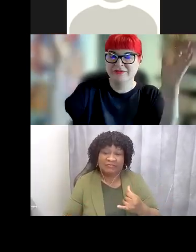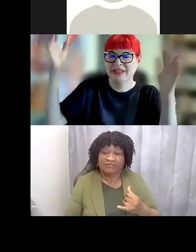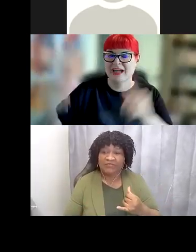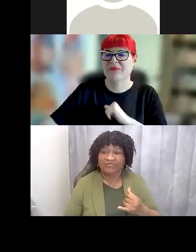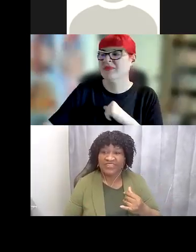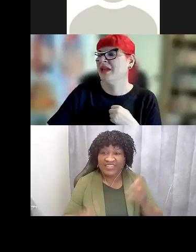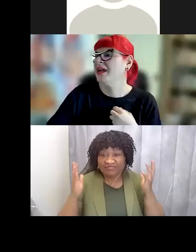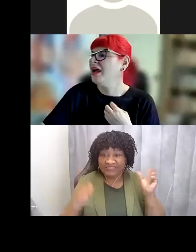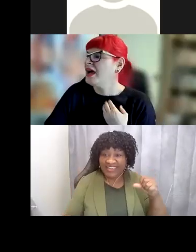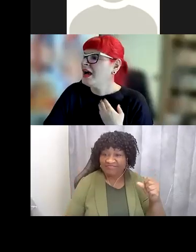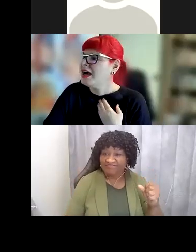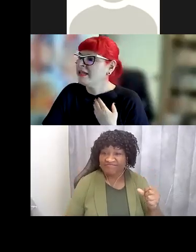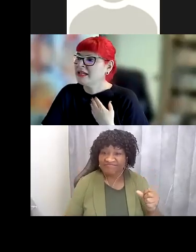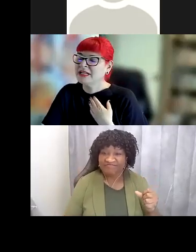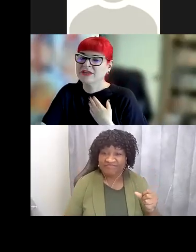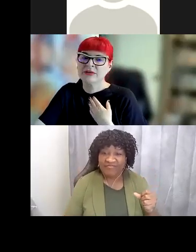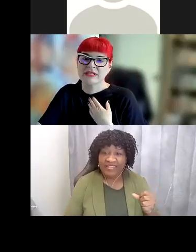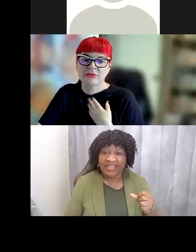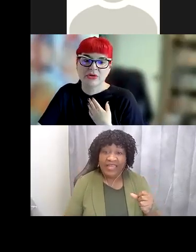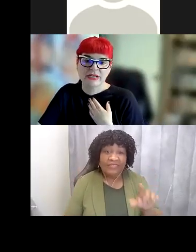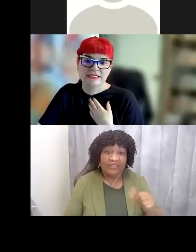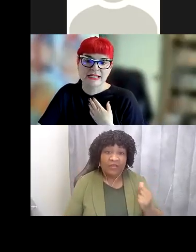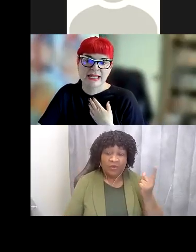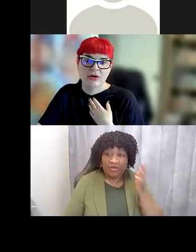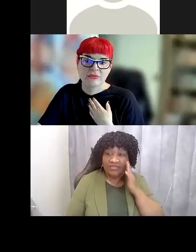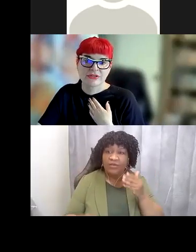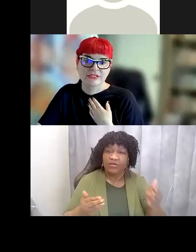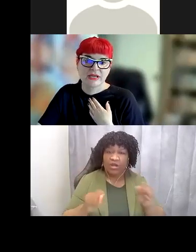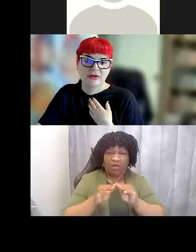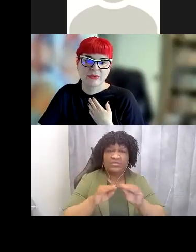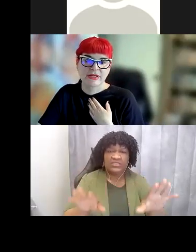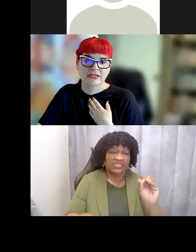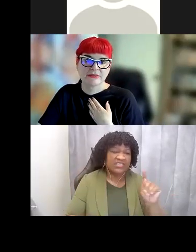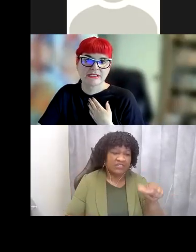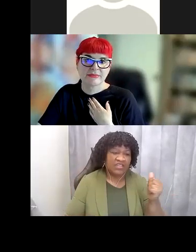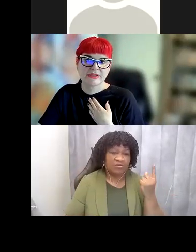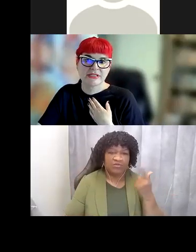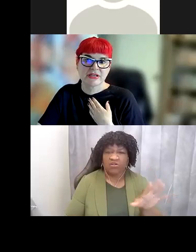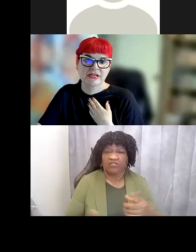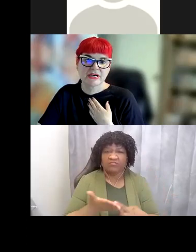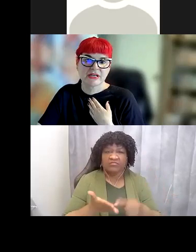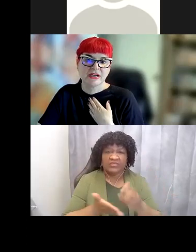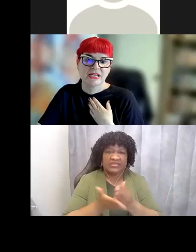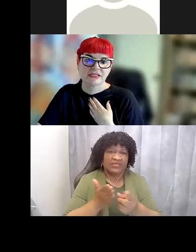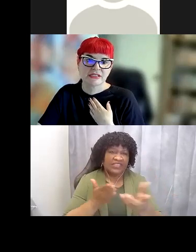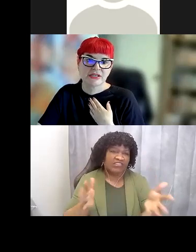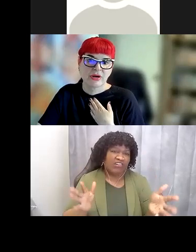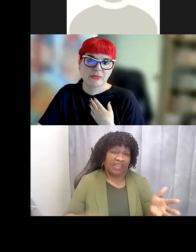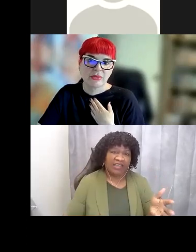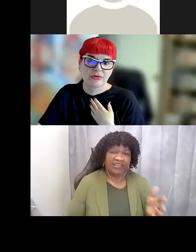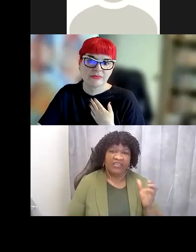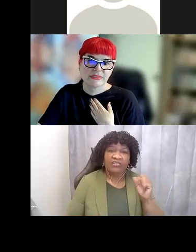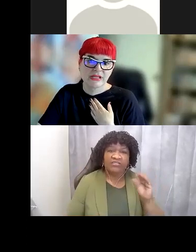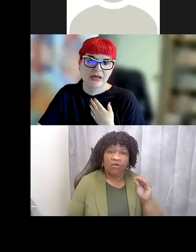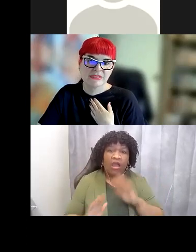yeah. And then the other ones I will go ahead and send out. There's, we already talked about some of these on here. So